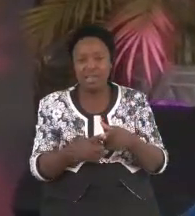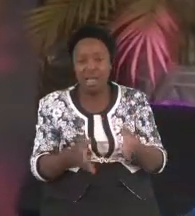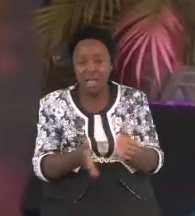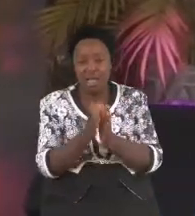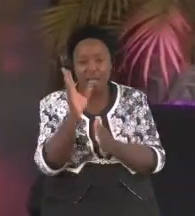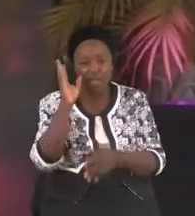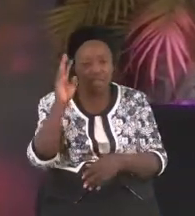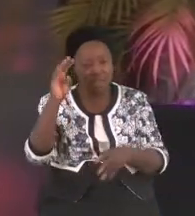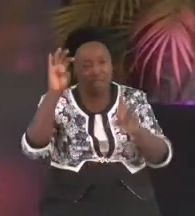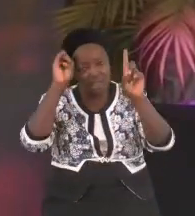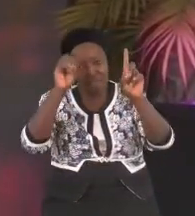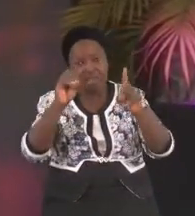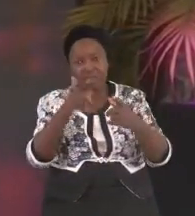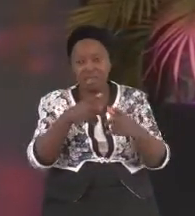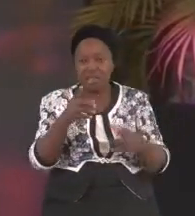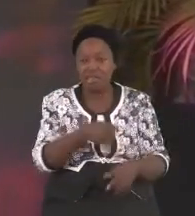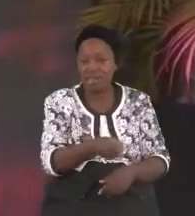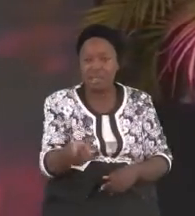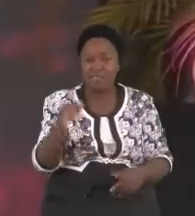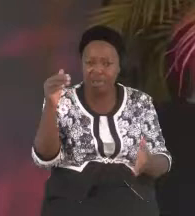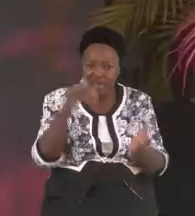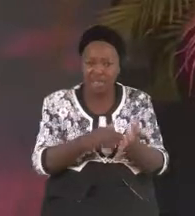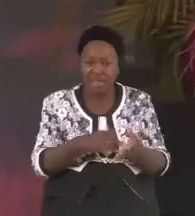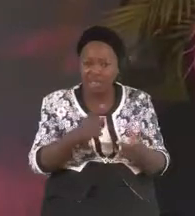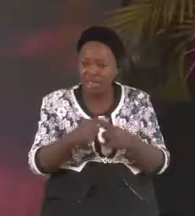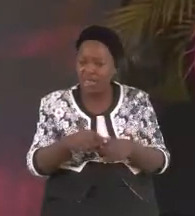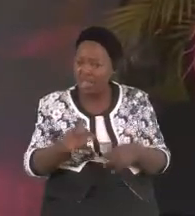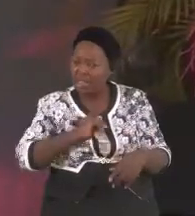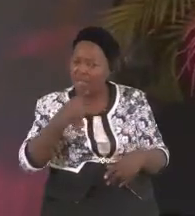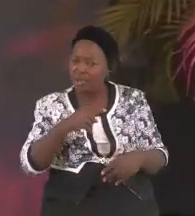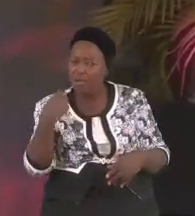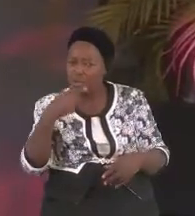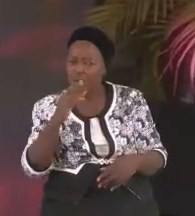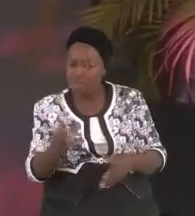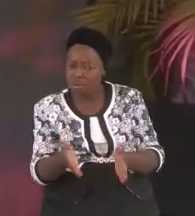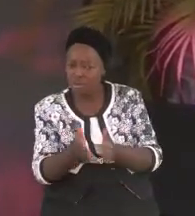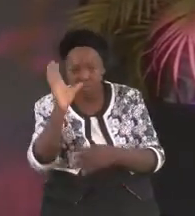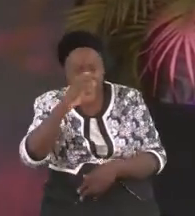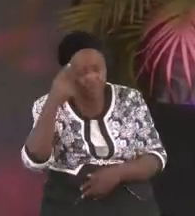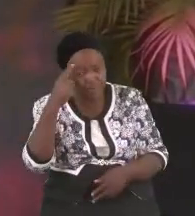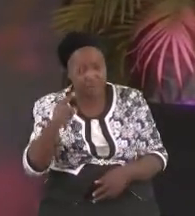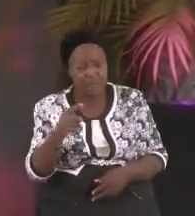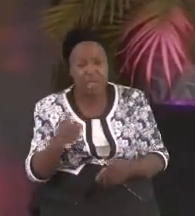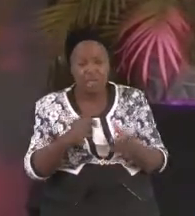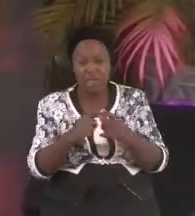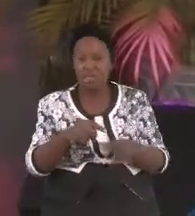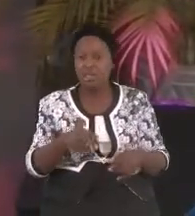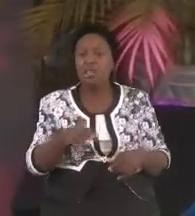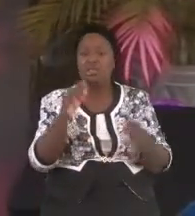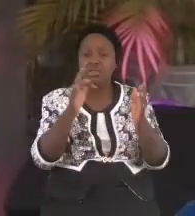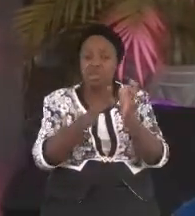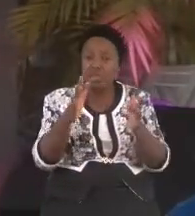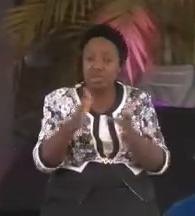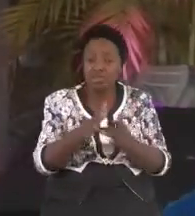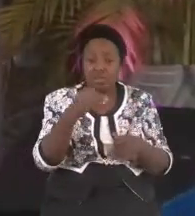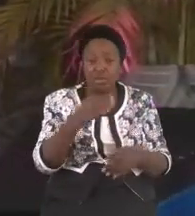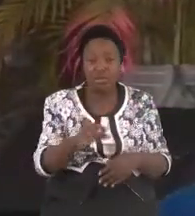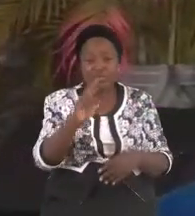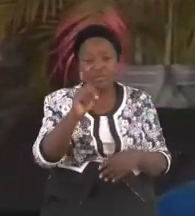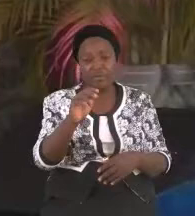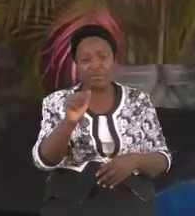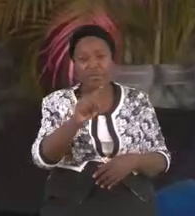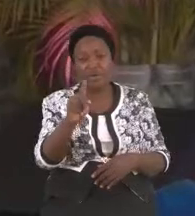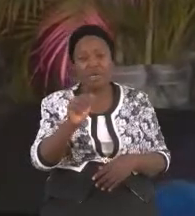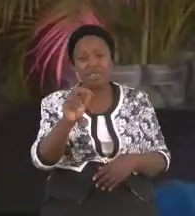I said, whom seek ye? And he said, Jesus of Nazareth. Look at verse 8. In verse